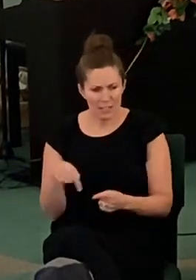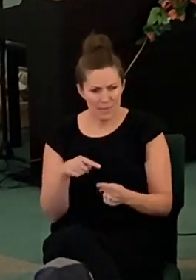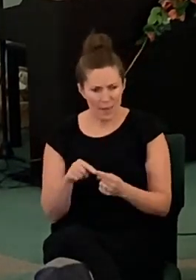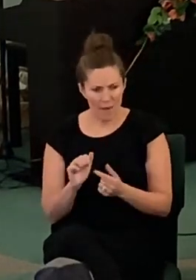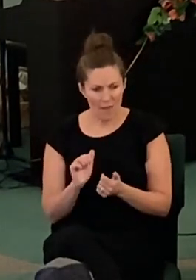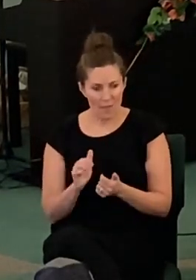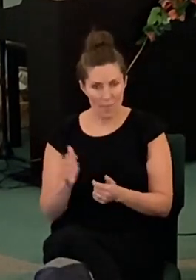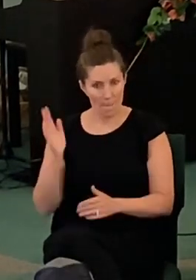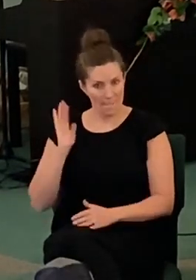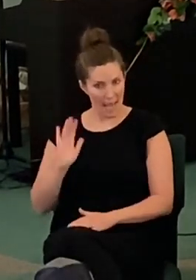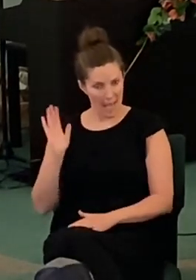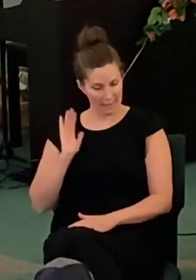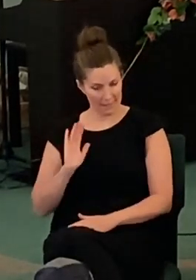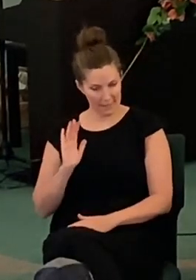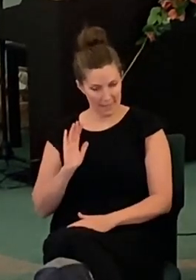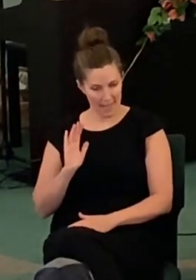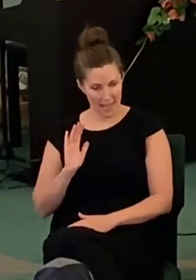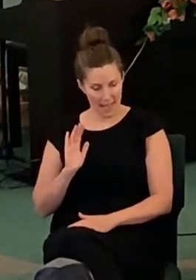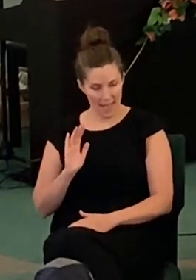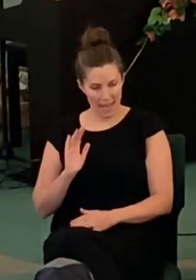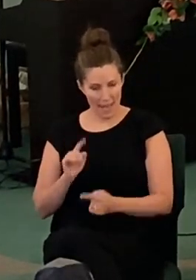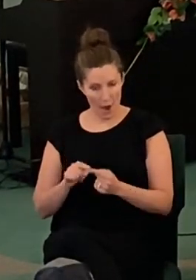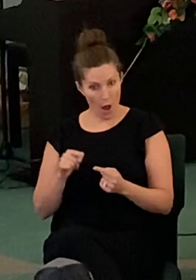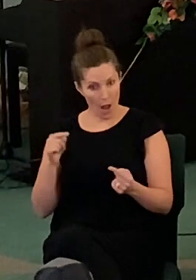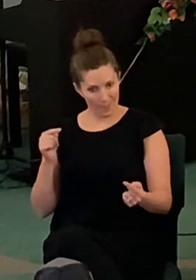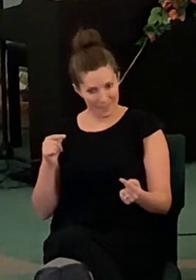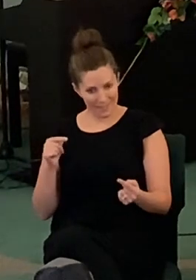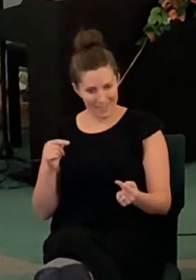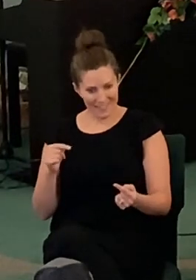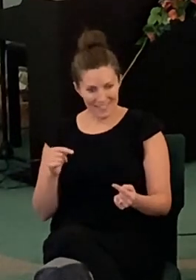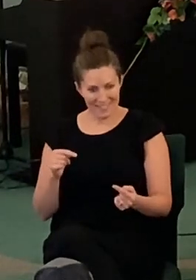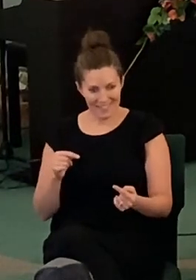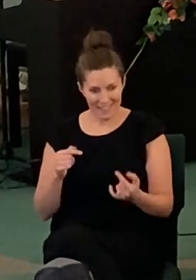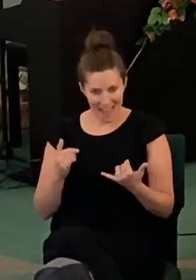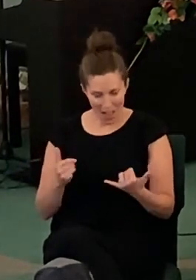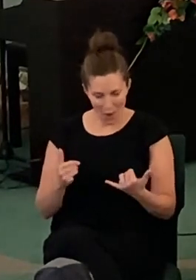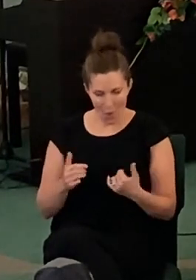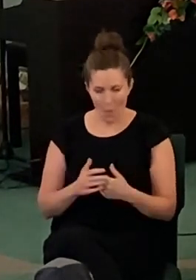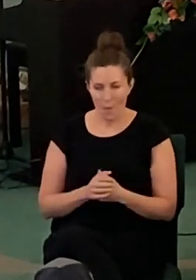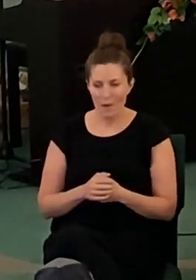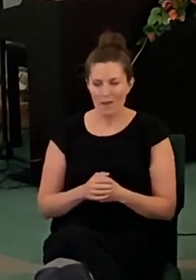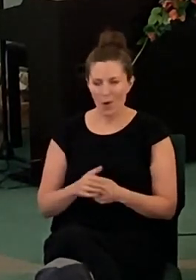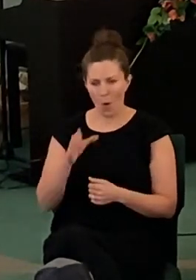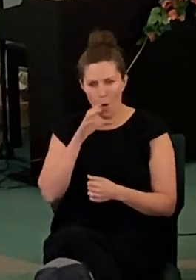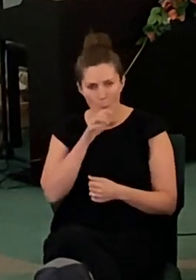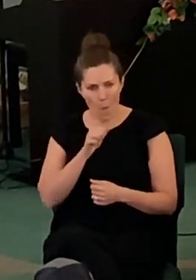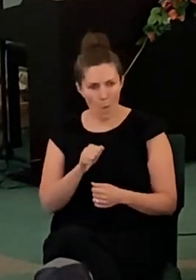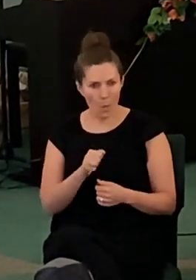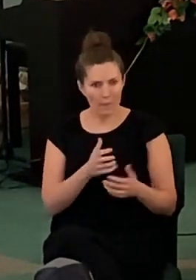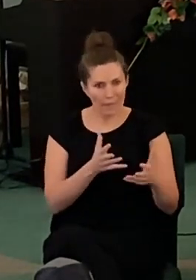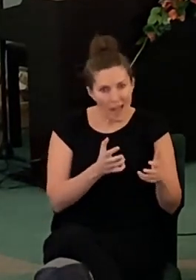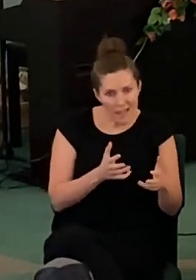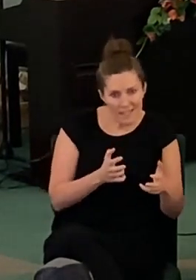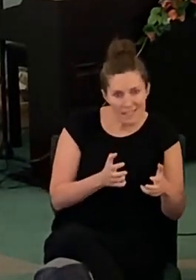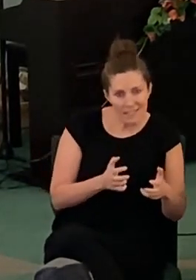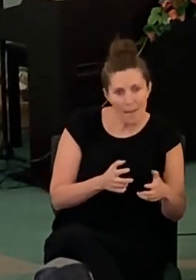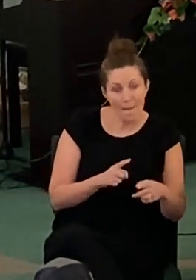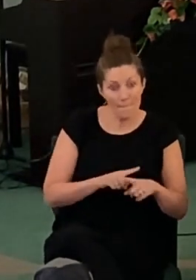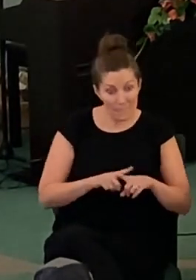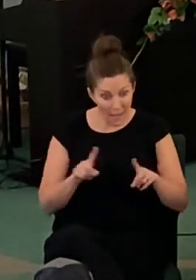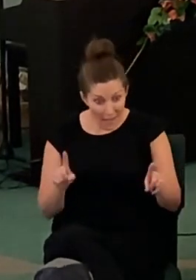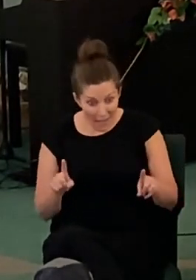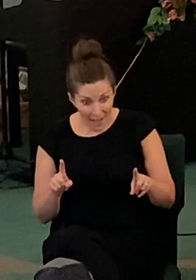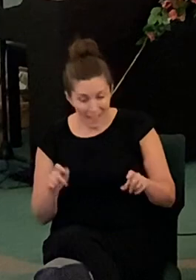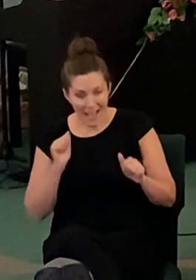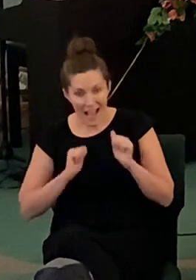he contrasts it in verse 15. He says their past in verse 14, those old lusts. But, in verse 15,